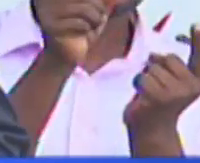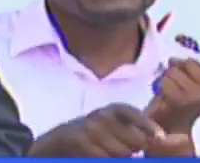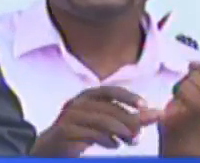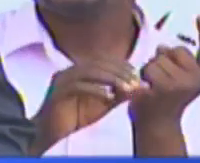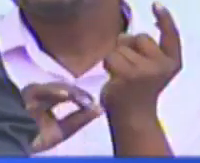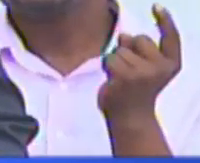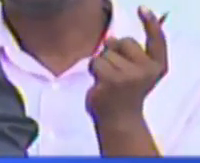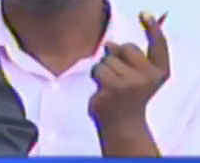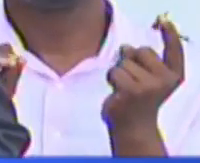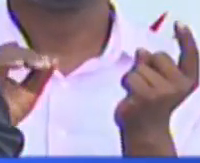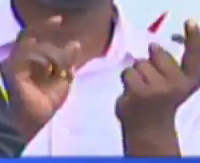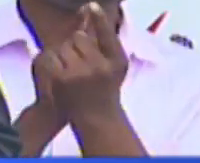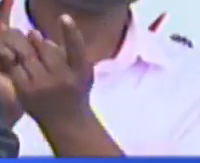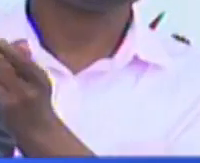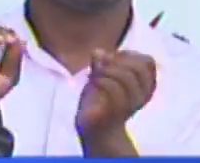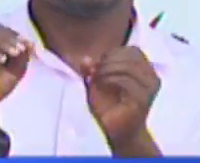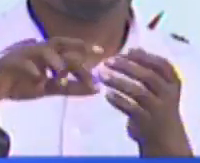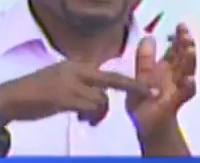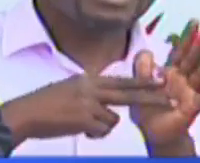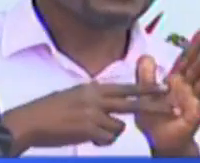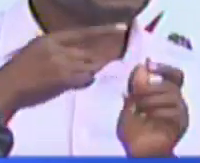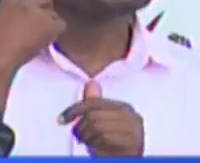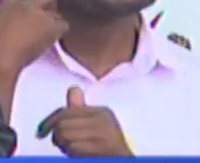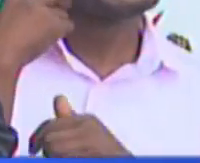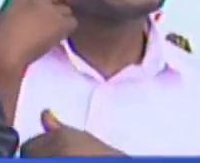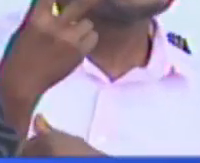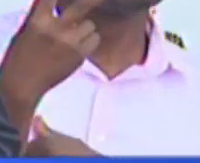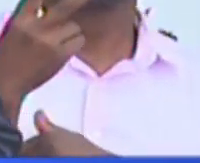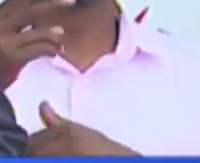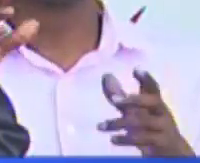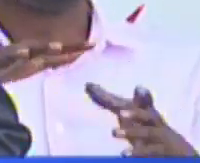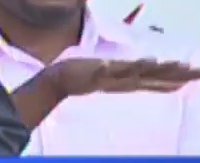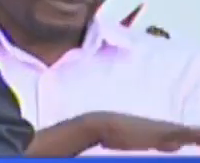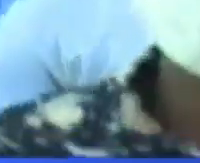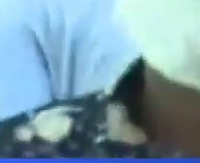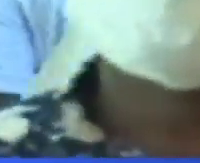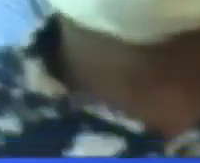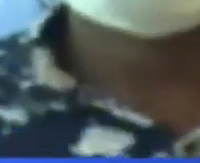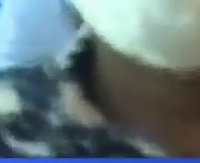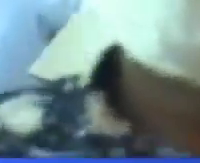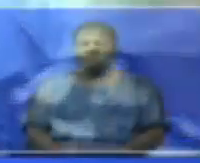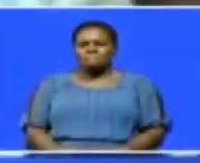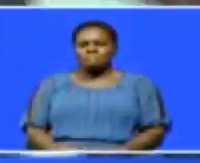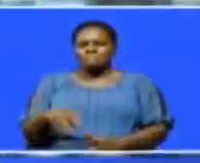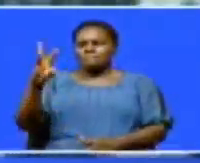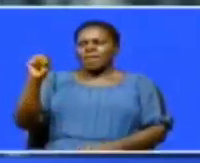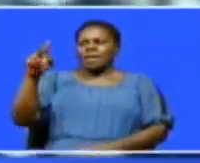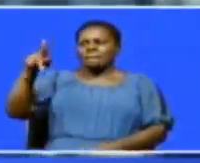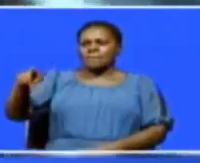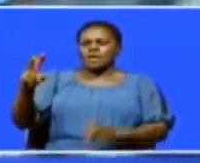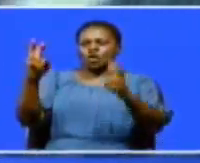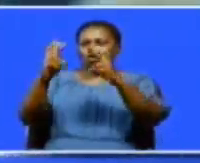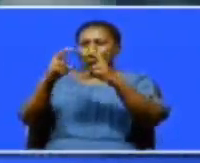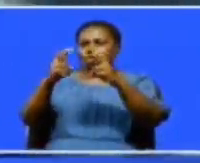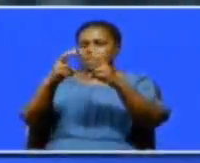having a COVID-19 disease. So we are actually in the era of local transmission. An MP who came into contact